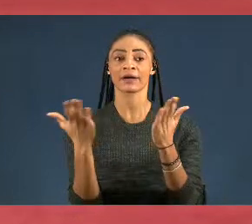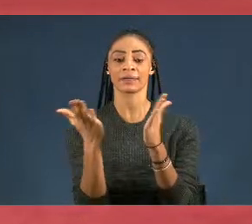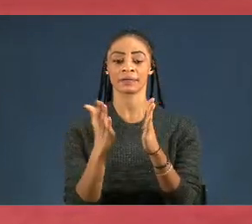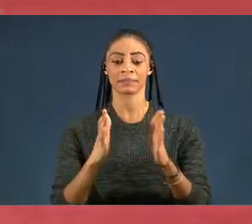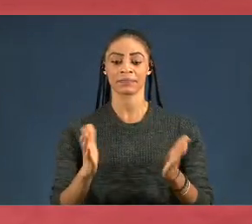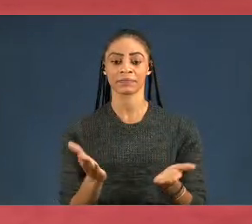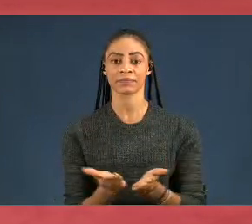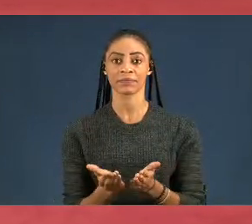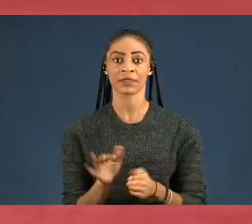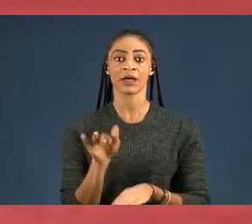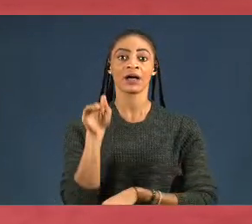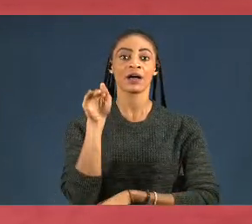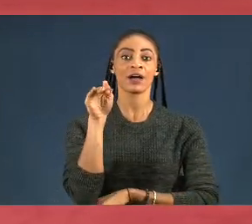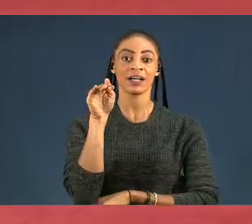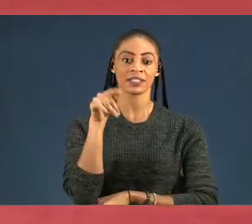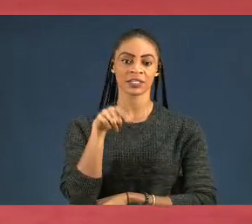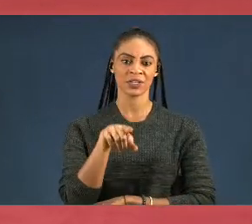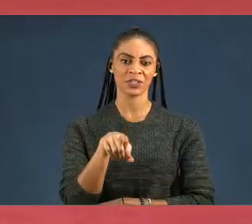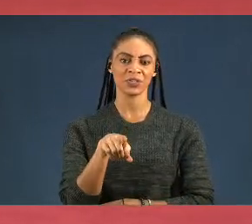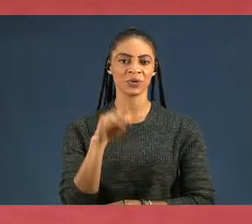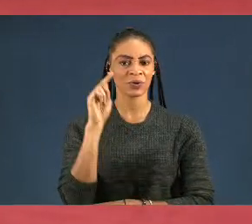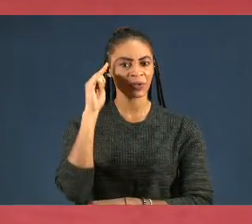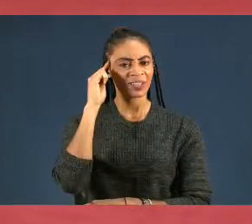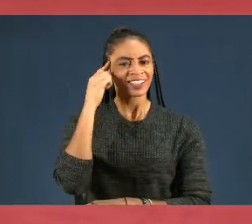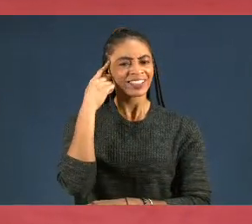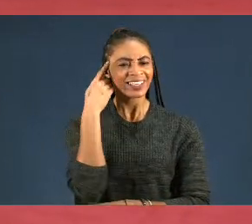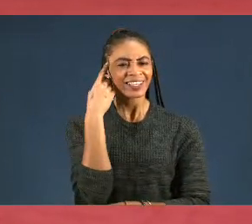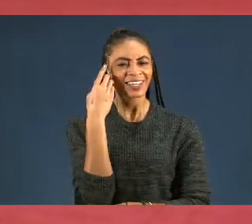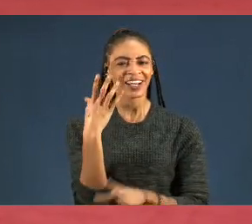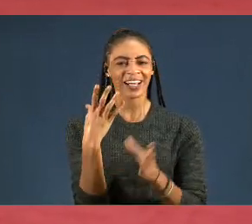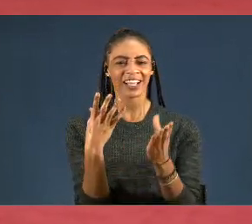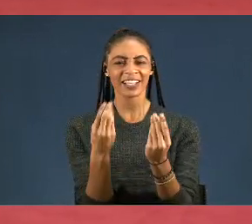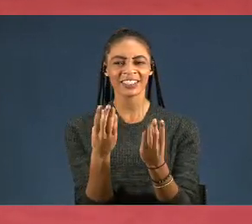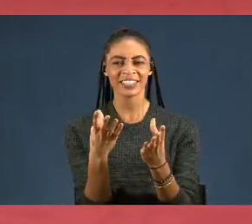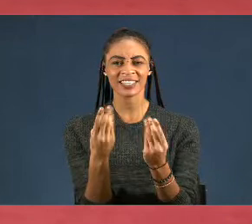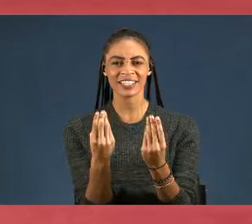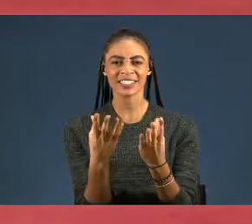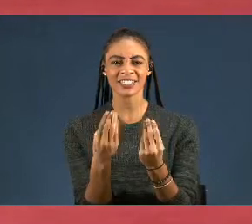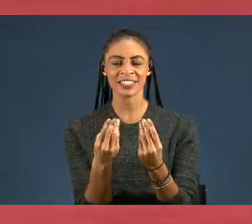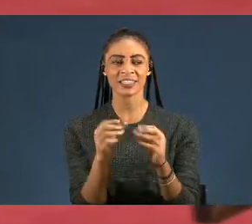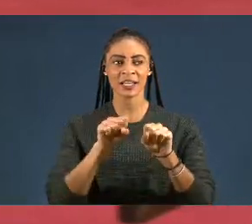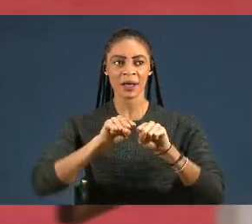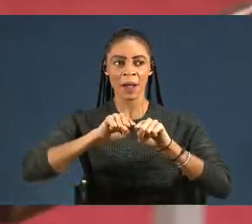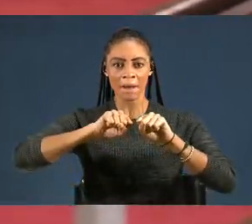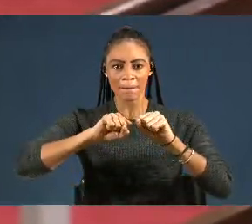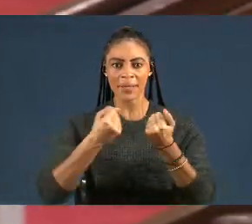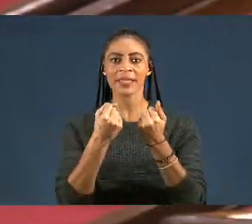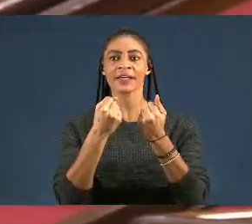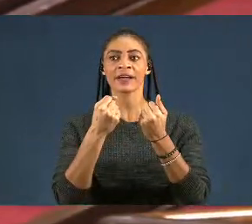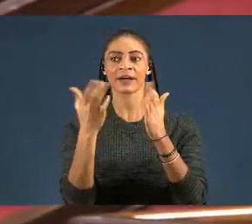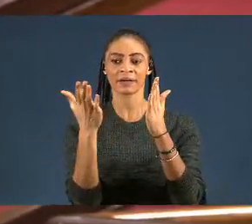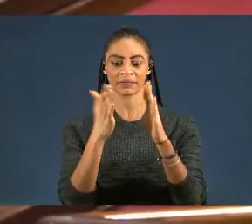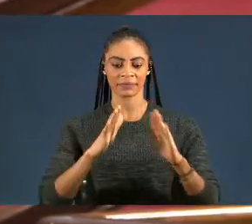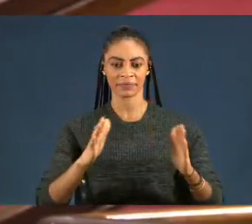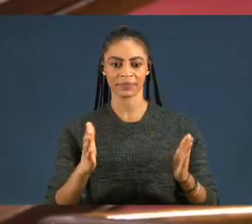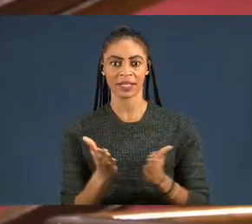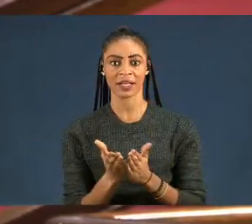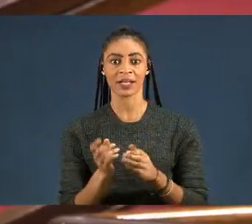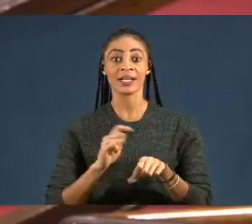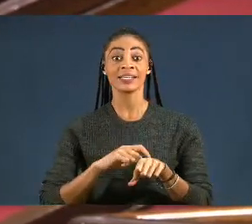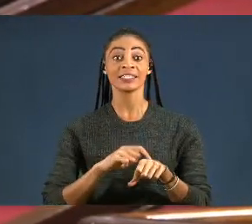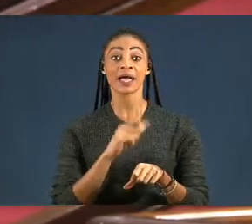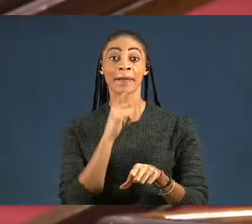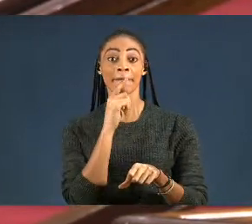was easy to break that alabaster jar when Simon was watching? The moment